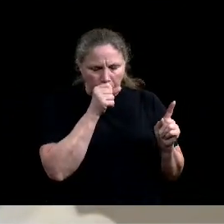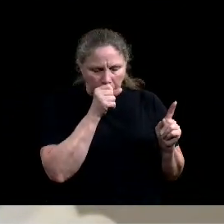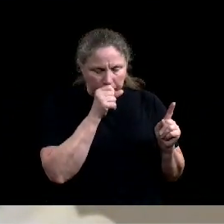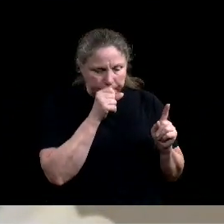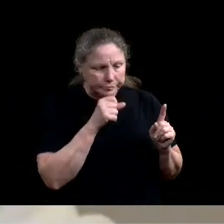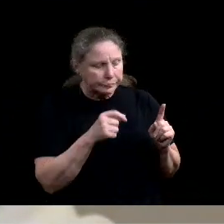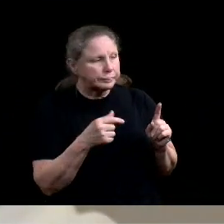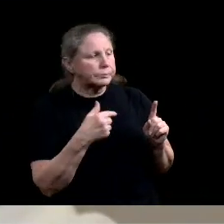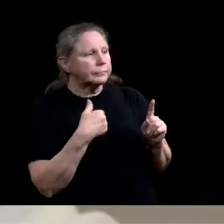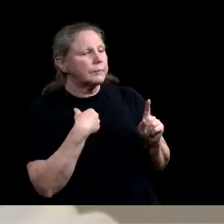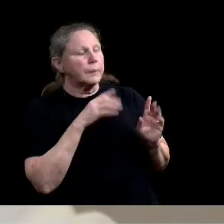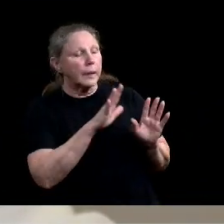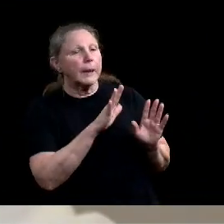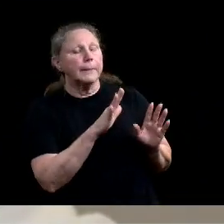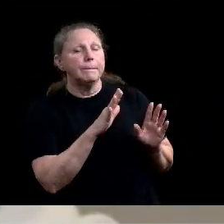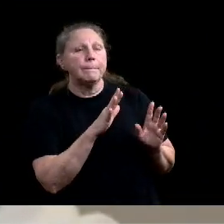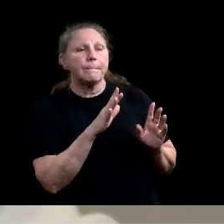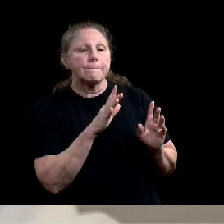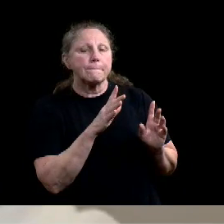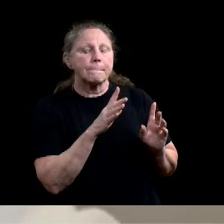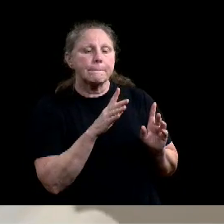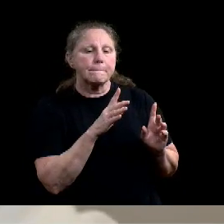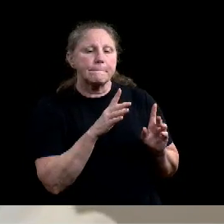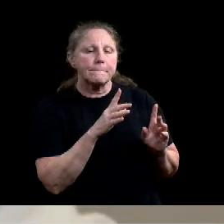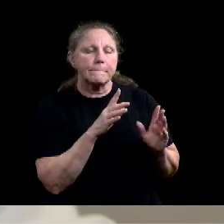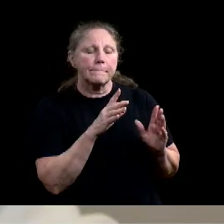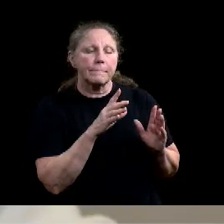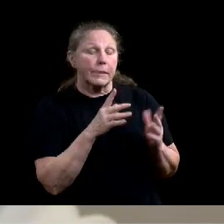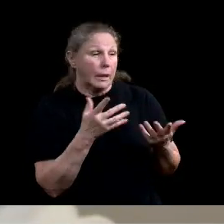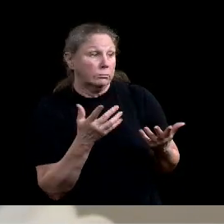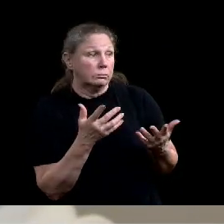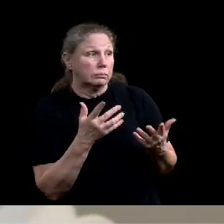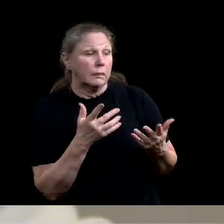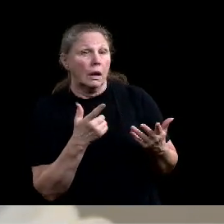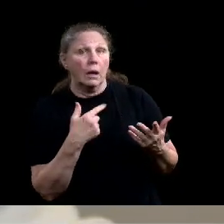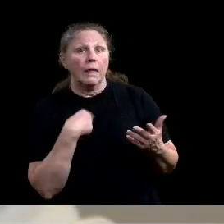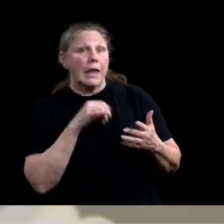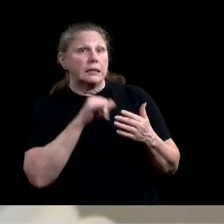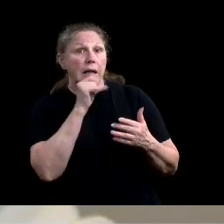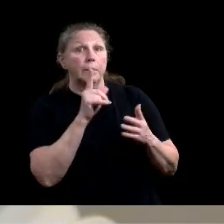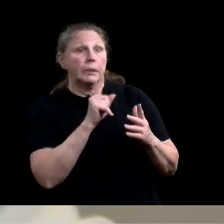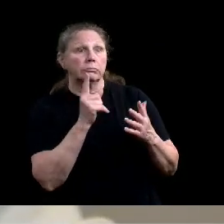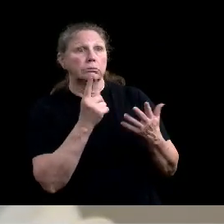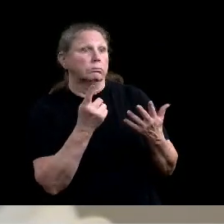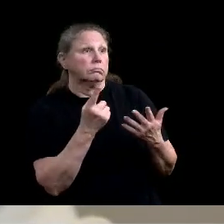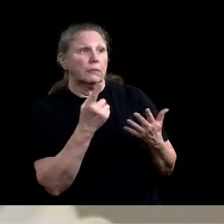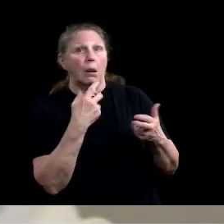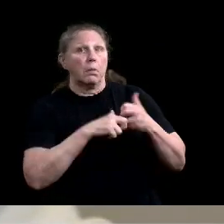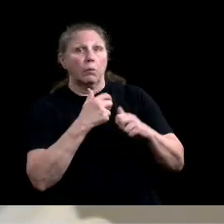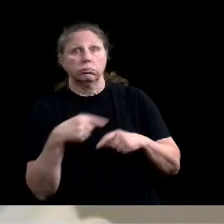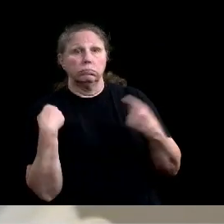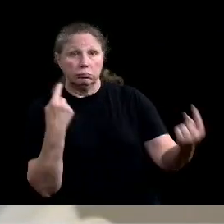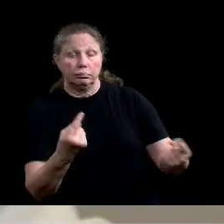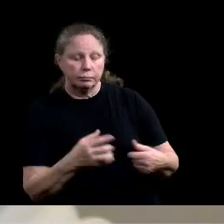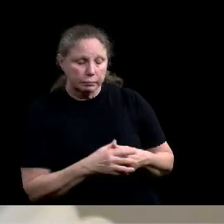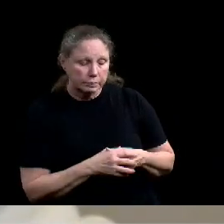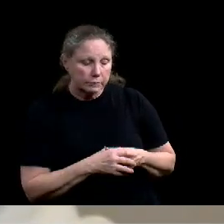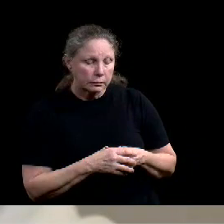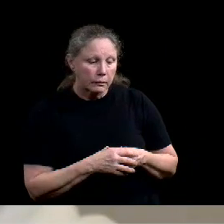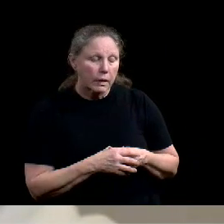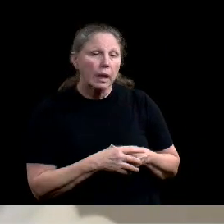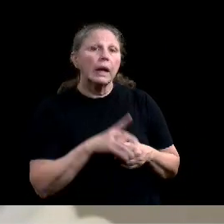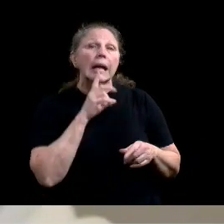that we've identified right now. Reagent availability, laboratory capacity